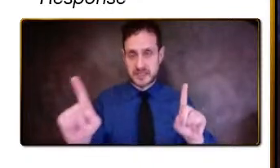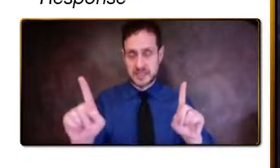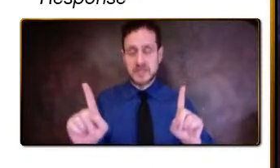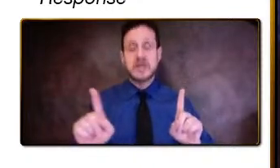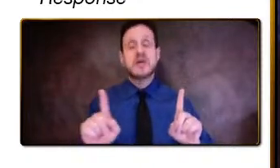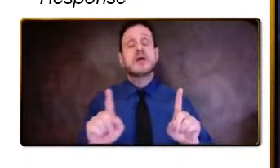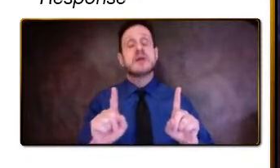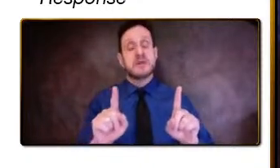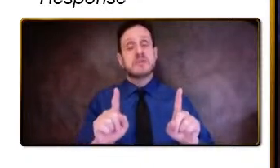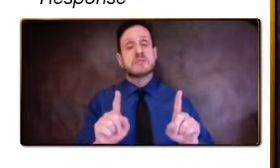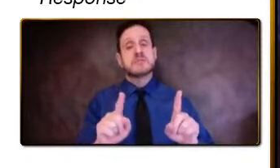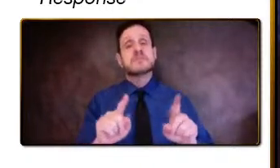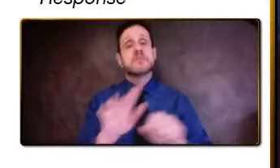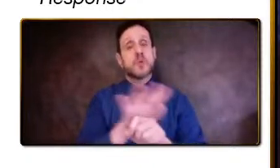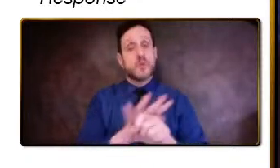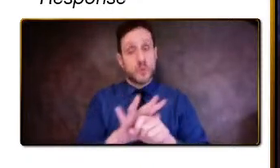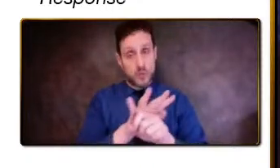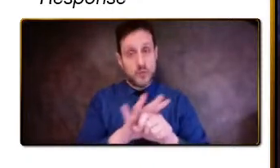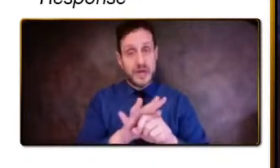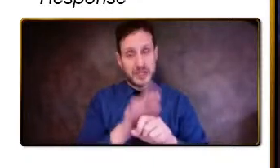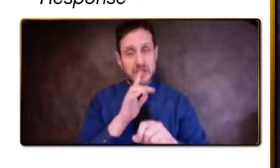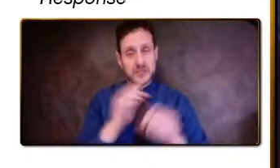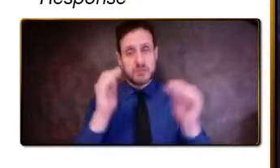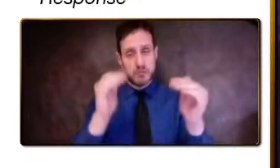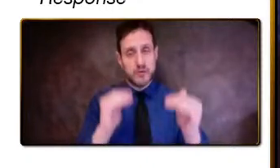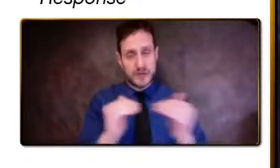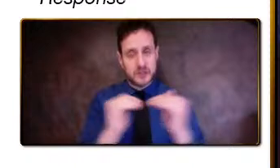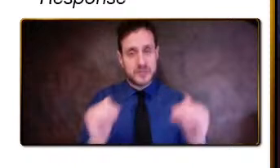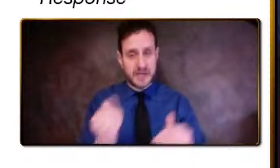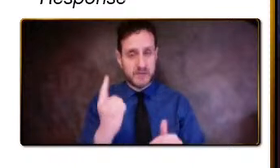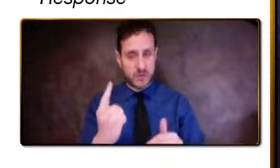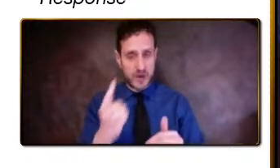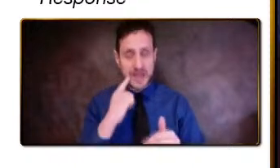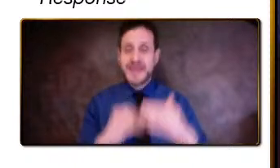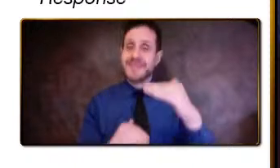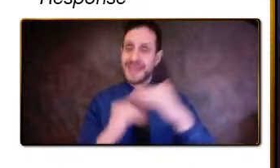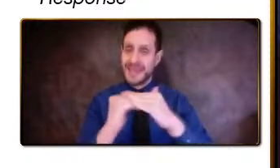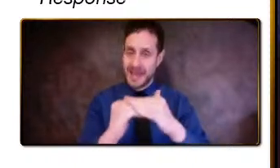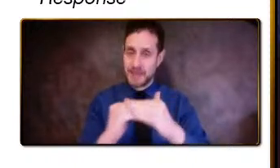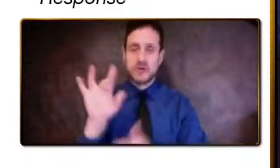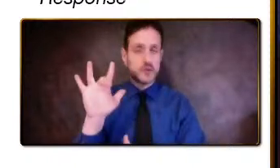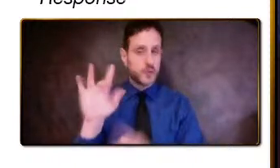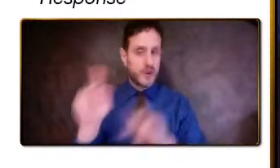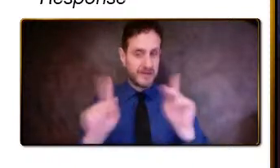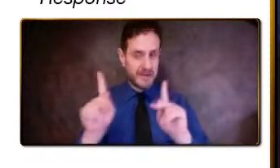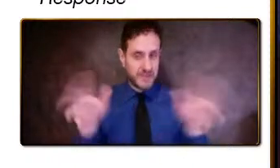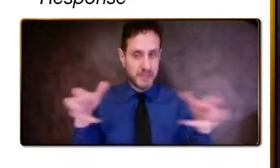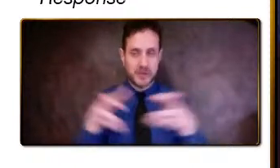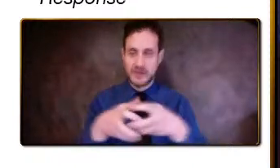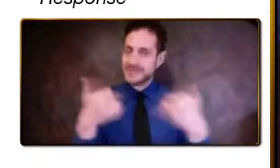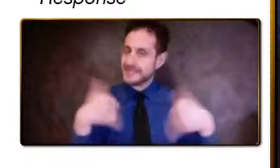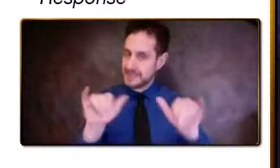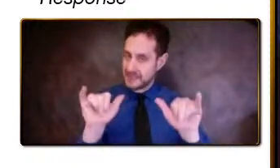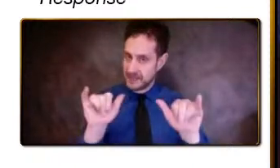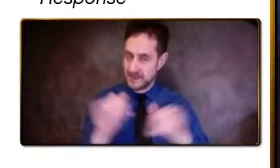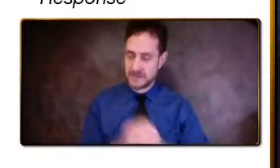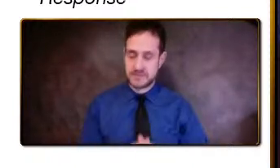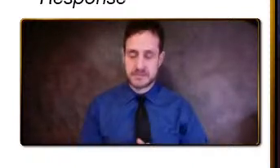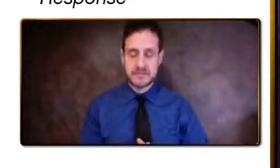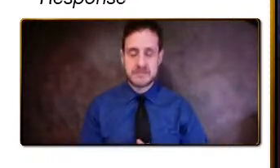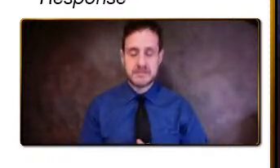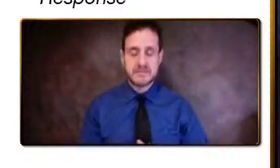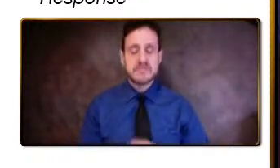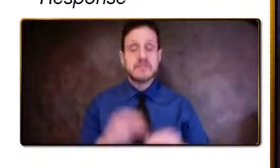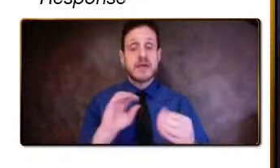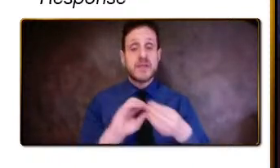the cap on gatherings expanded to 25 people. In addition, the trajectory of the data in each